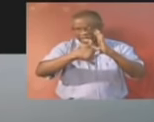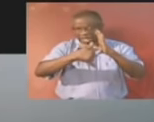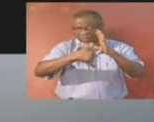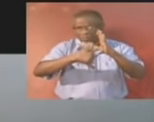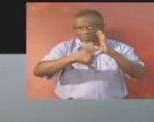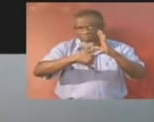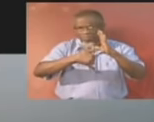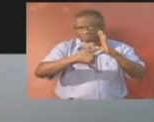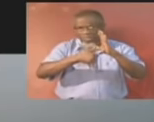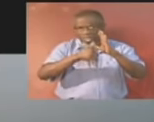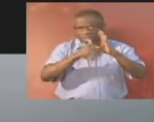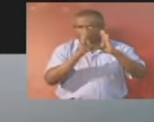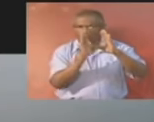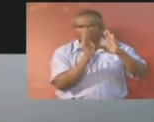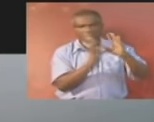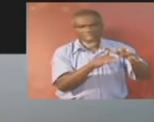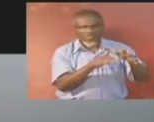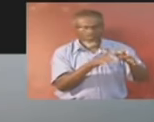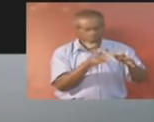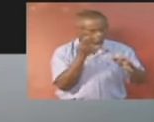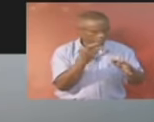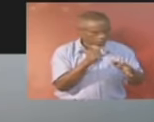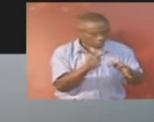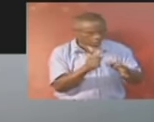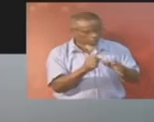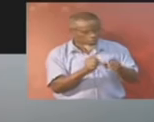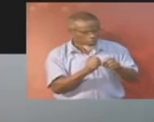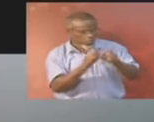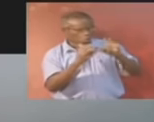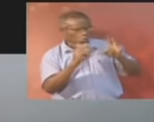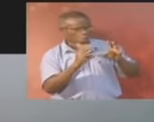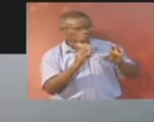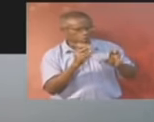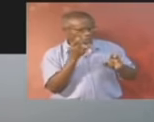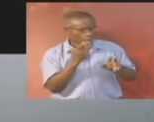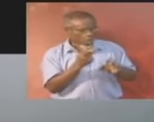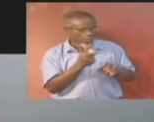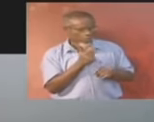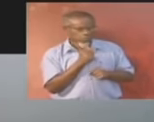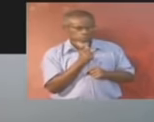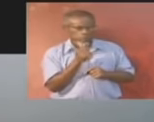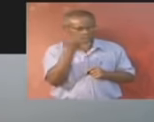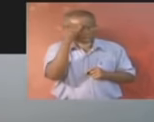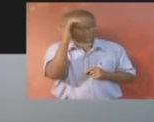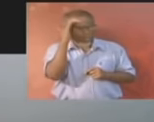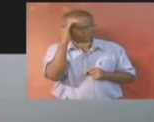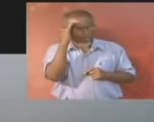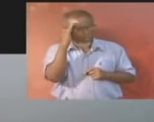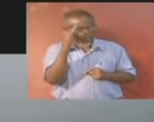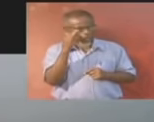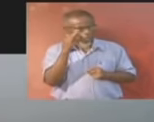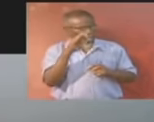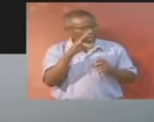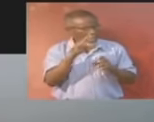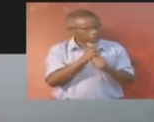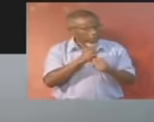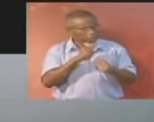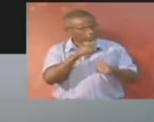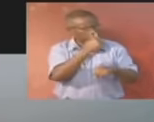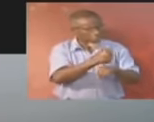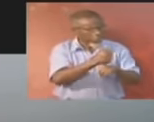being left unacknowledged. So now they are uncertain whether they are registered or if their